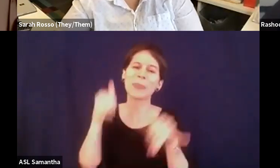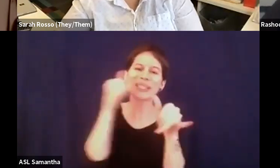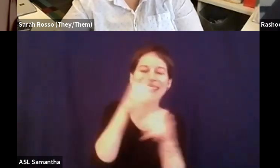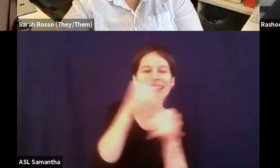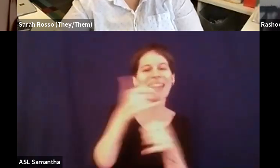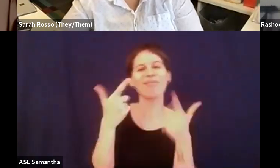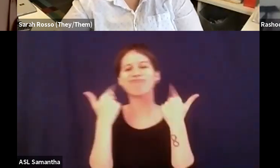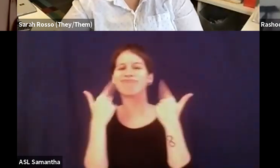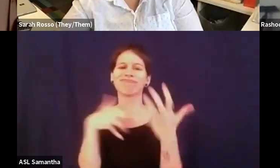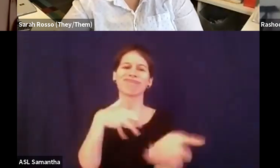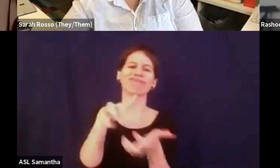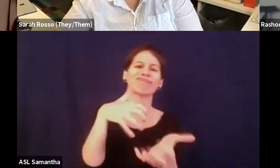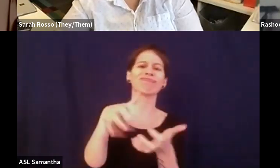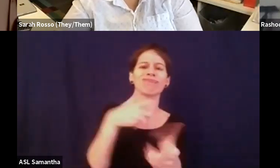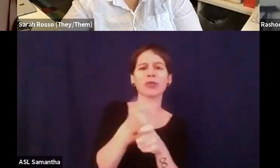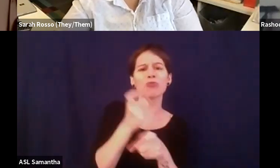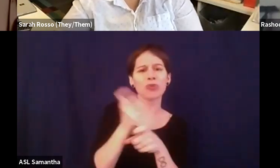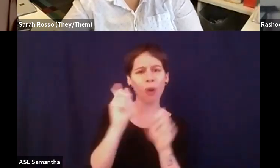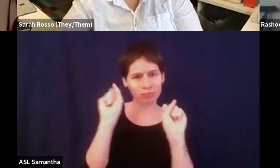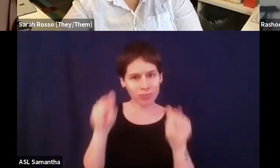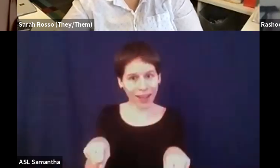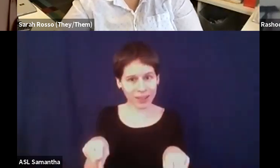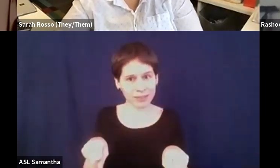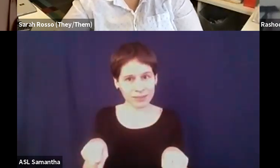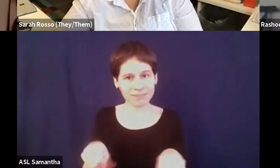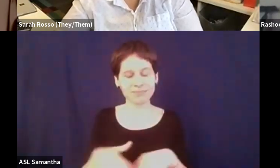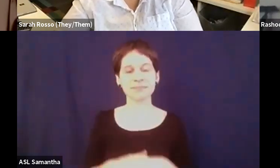laugh and joke, and you know, it's